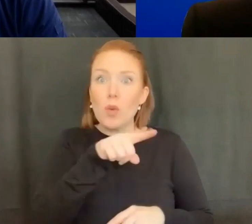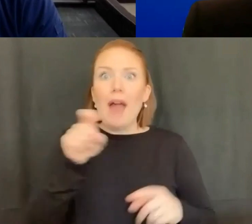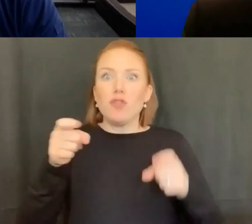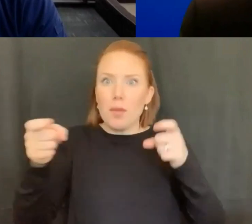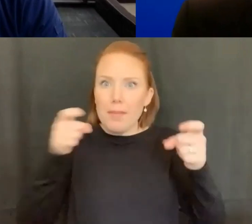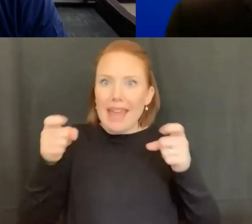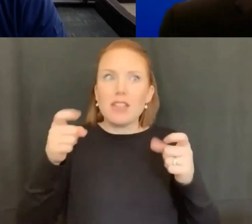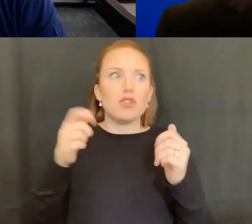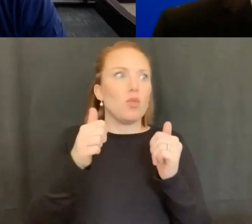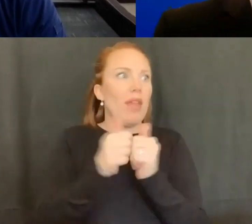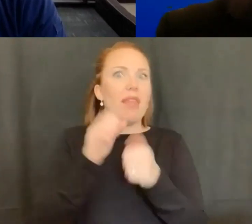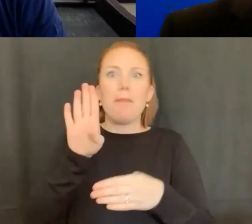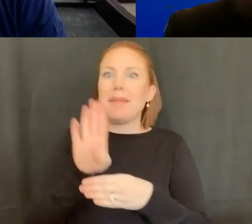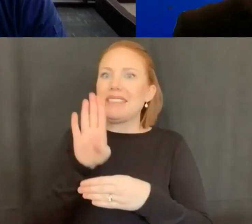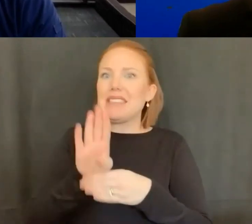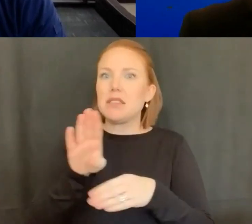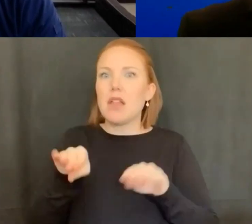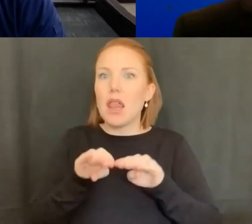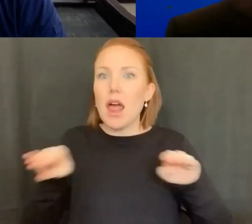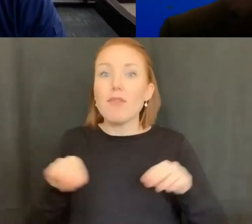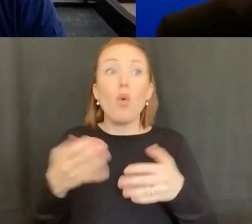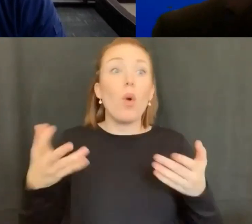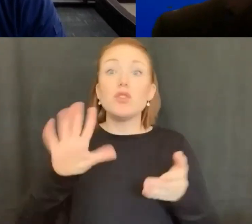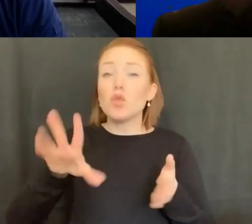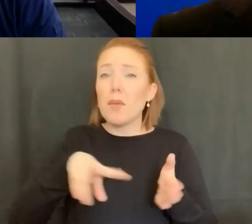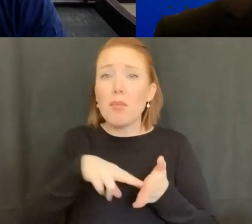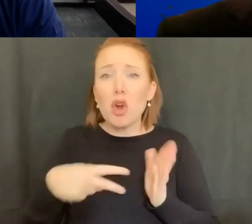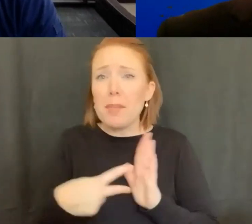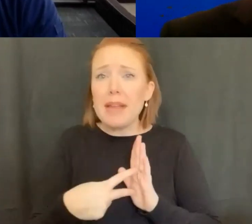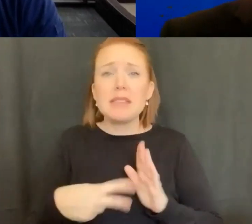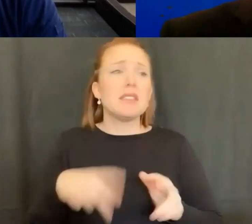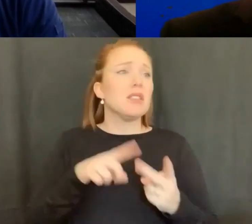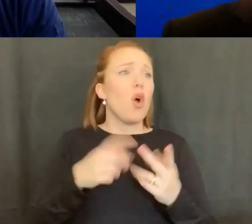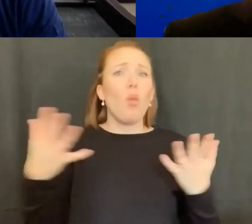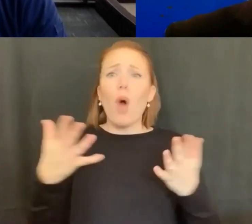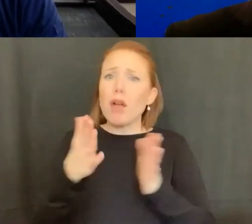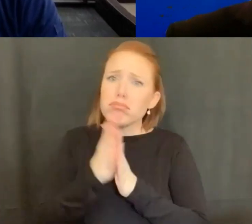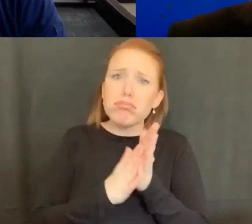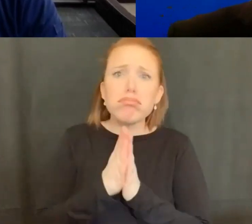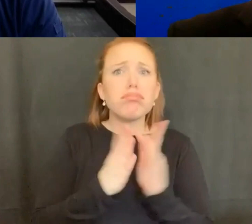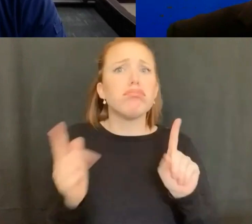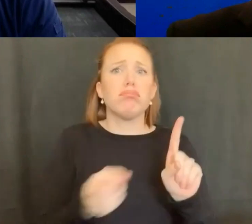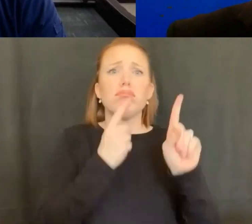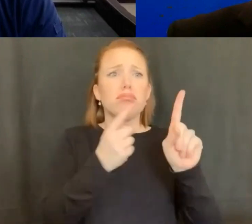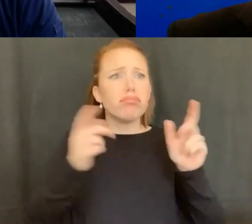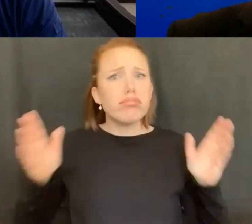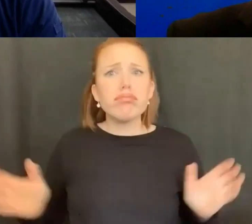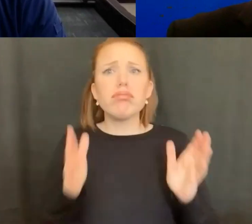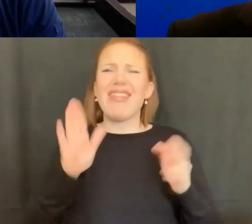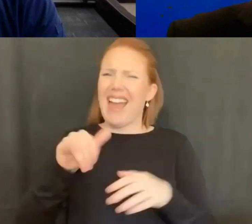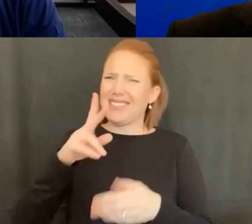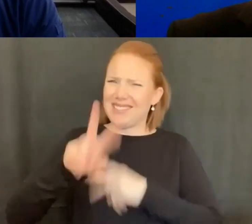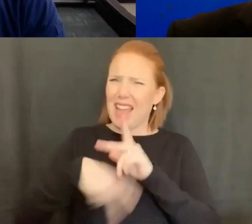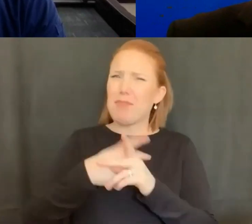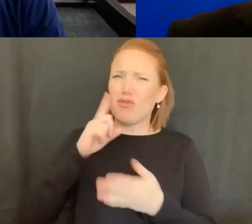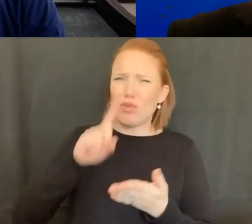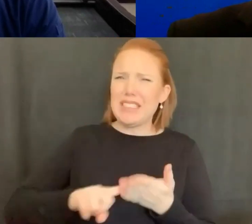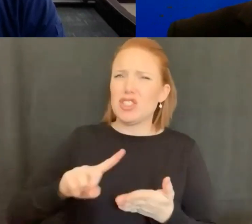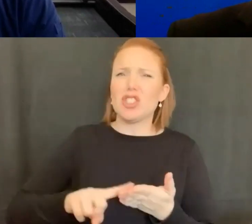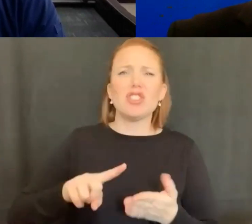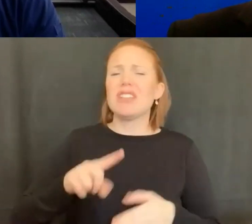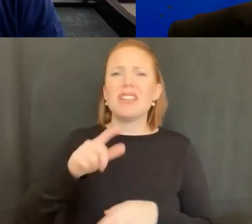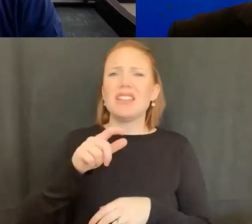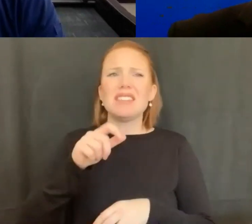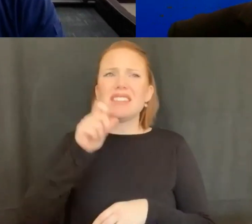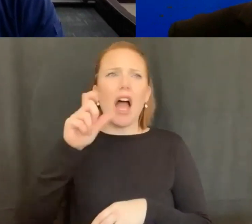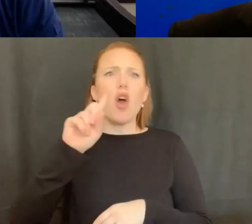level too. It's the same, what is your purpose? What drives you? Oh, yeah. That type of research. I mean, it's not just